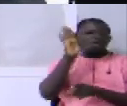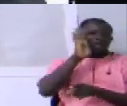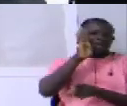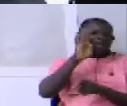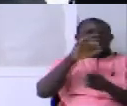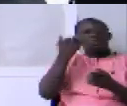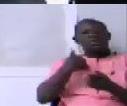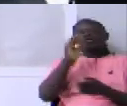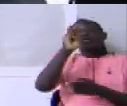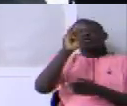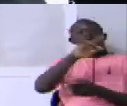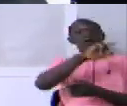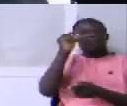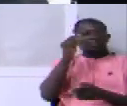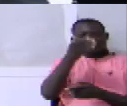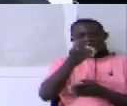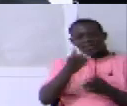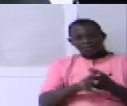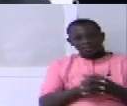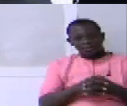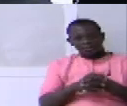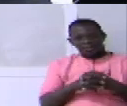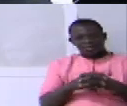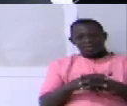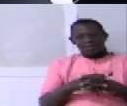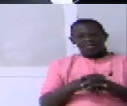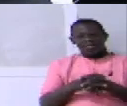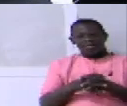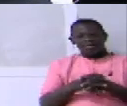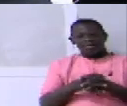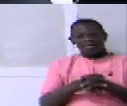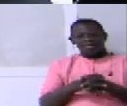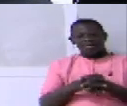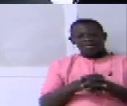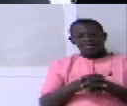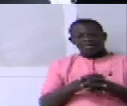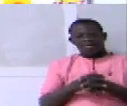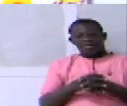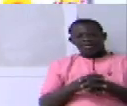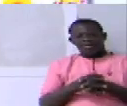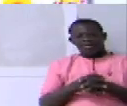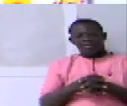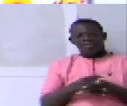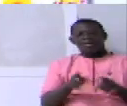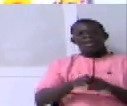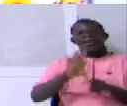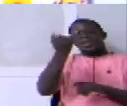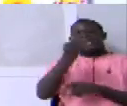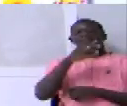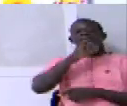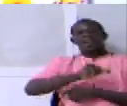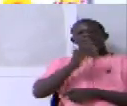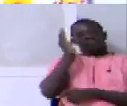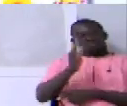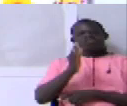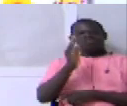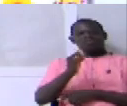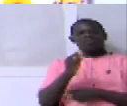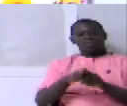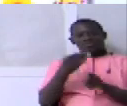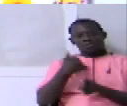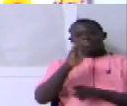Chairman Gandu Hanimbi, Ikafuje 5-star hotel. Yes, sir. That's true. Thank you very